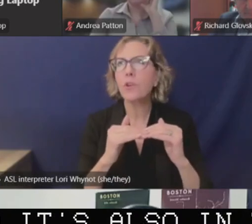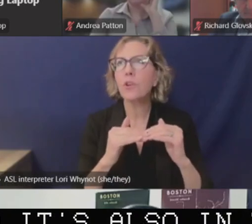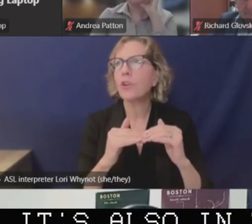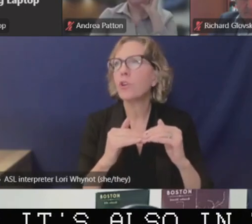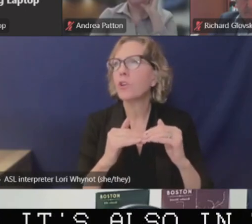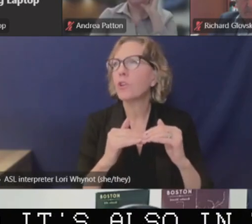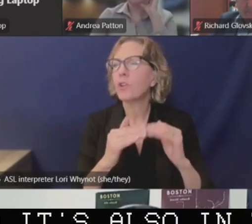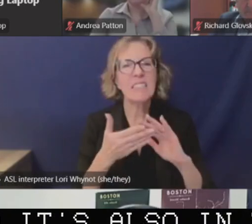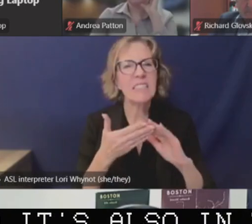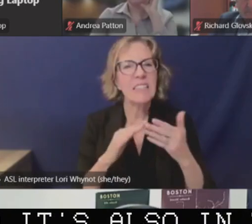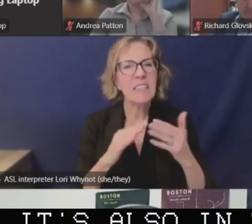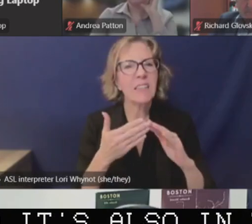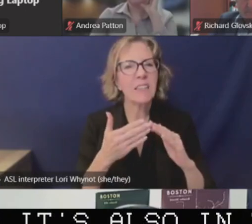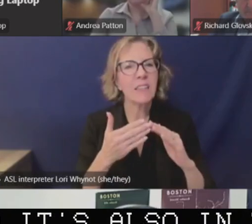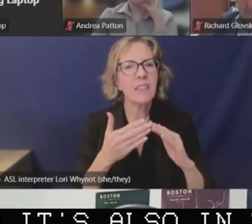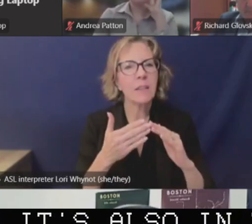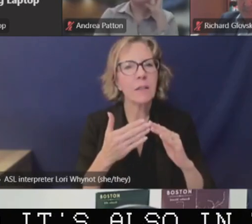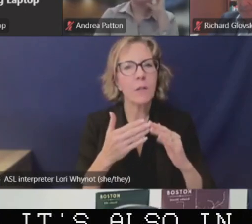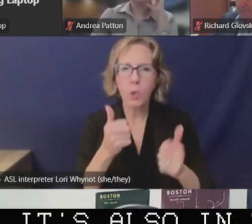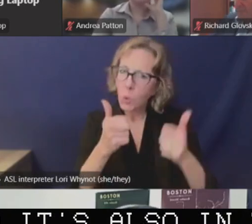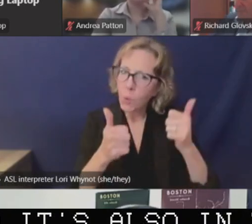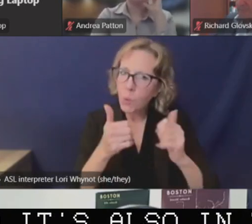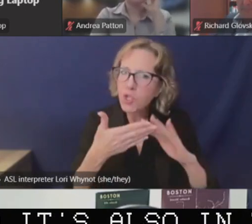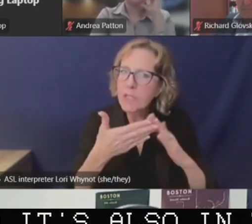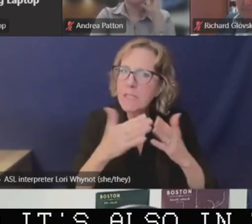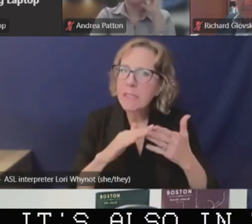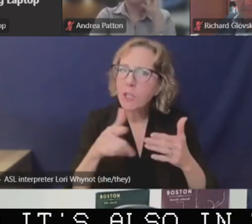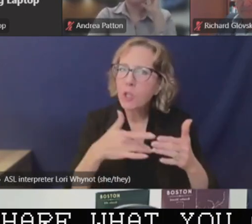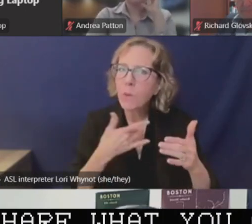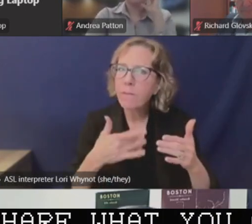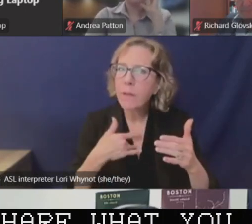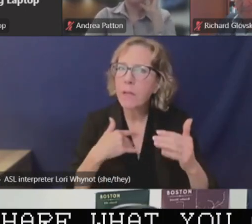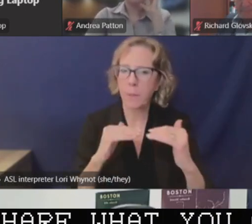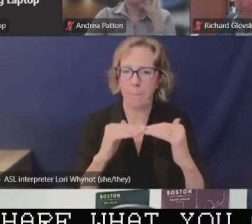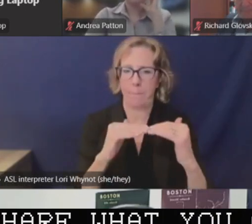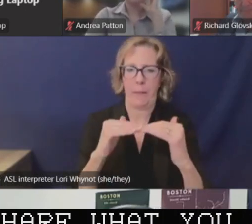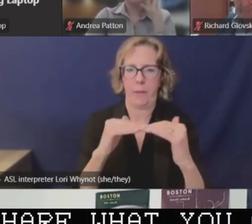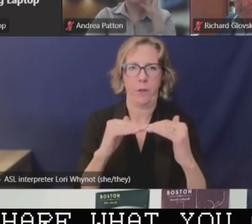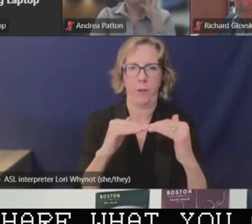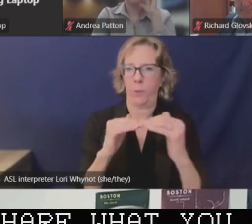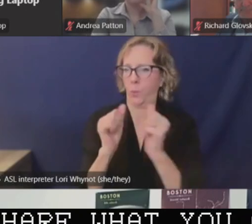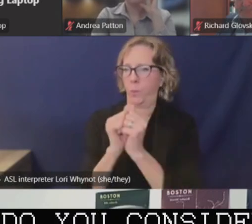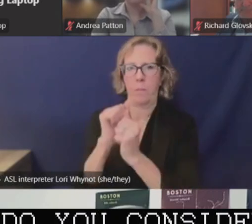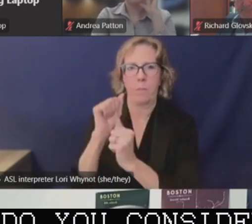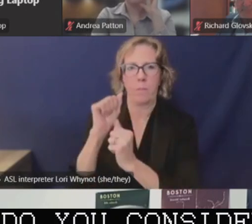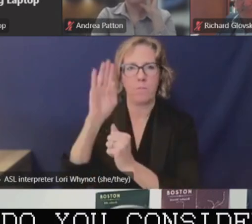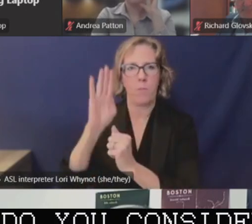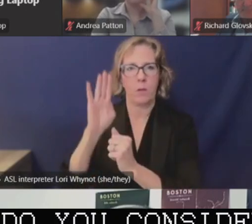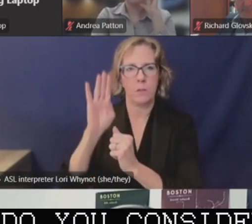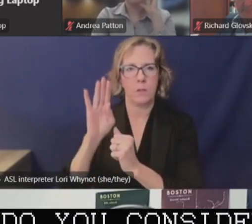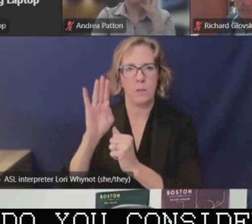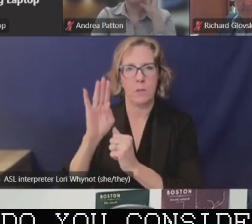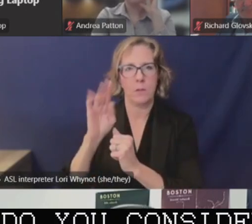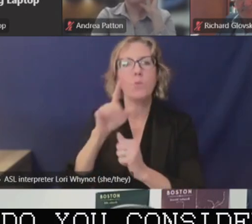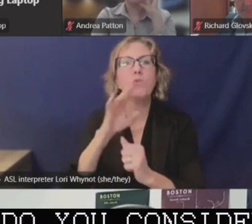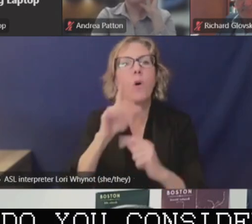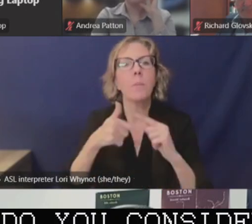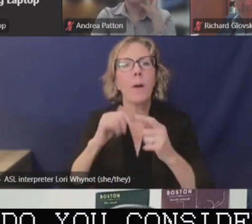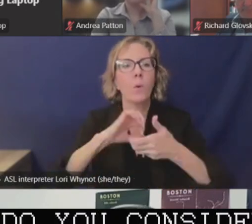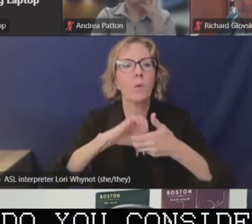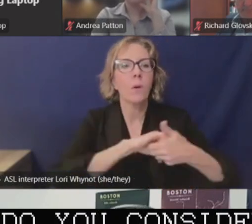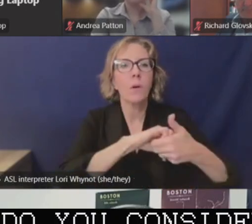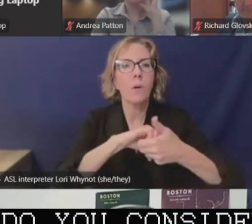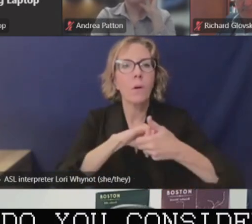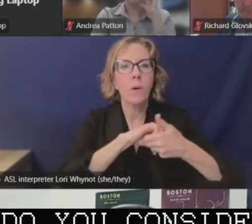consider, which cities you actually consider to be peers to Boston, and in those collaborations, or as you're doing